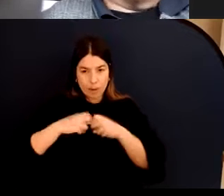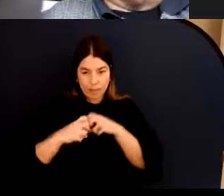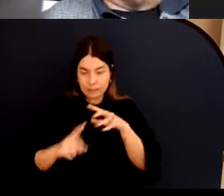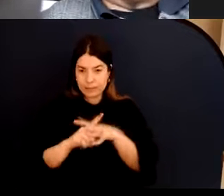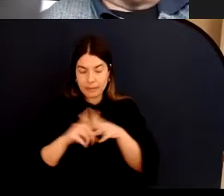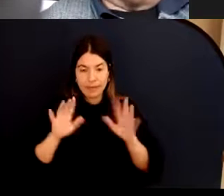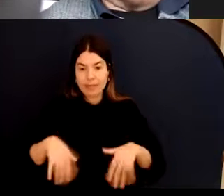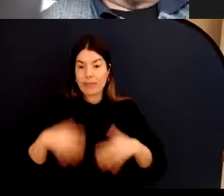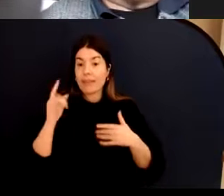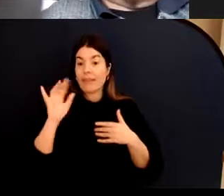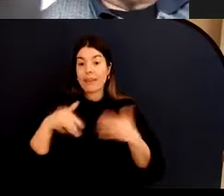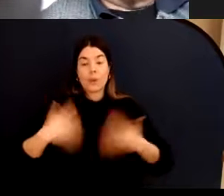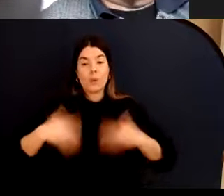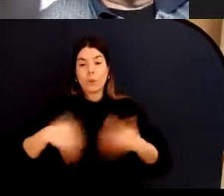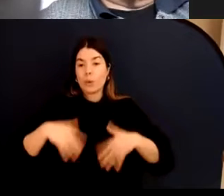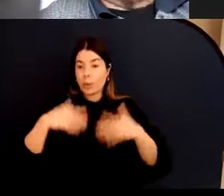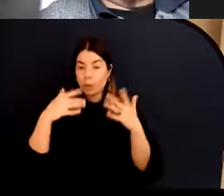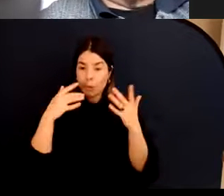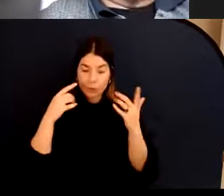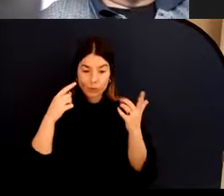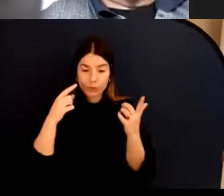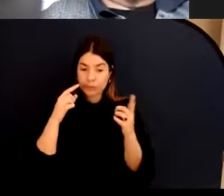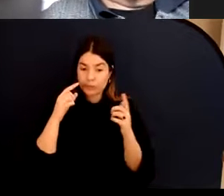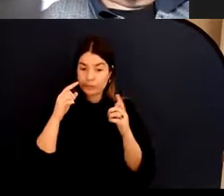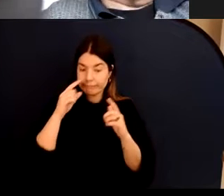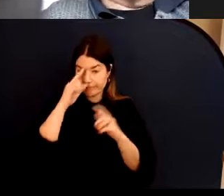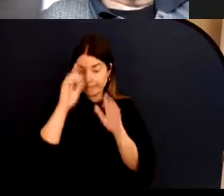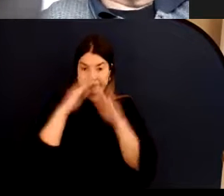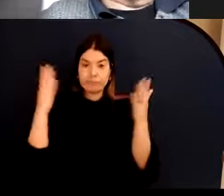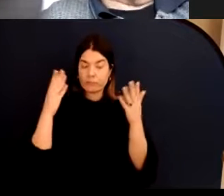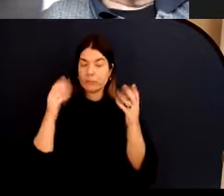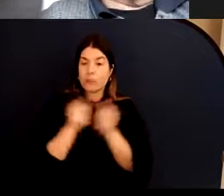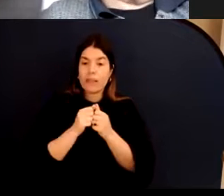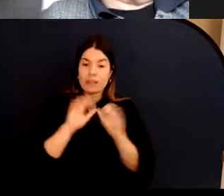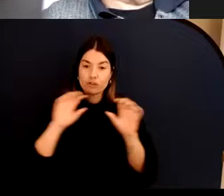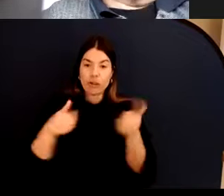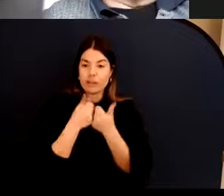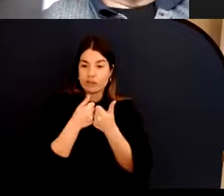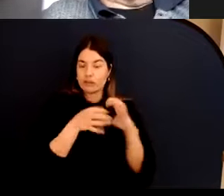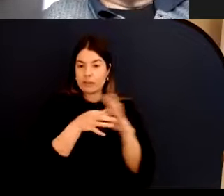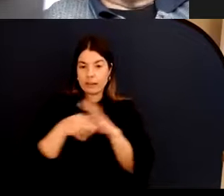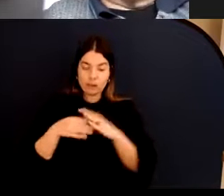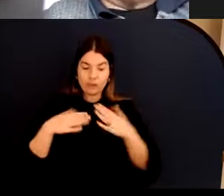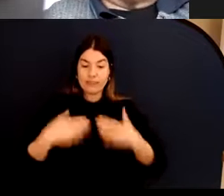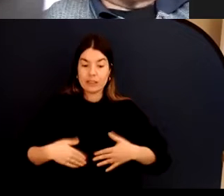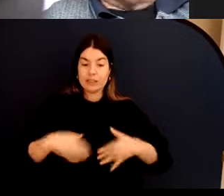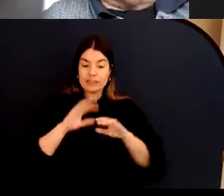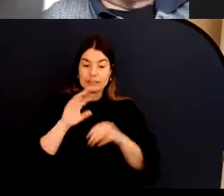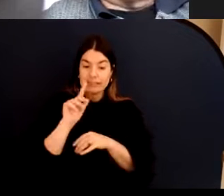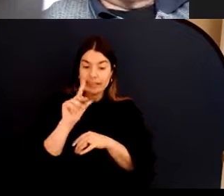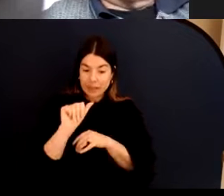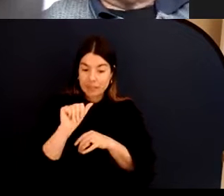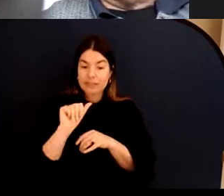eye-opener as far as the challenges that people with physical disabilities face. It's hard to imagine that we still